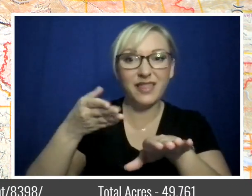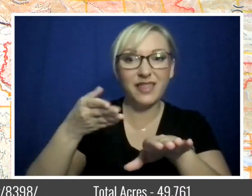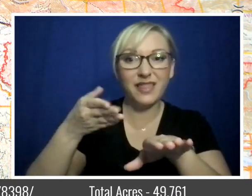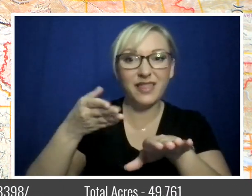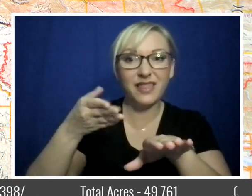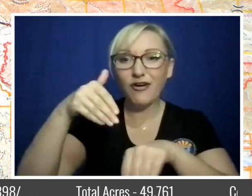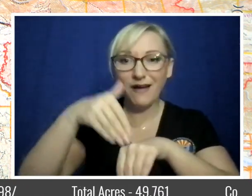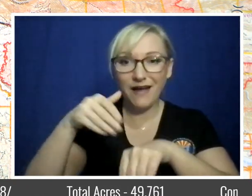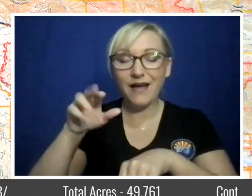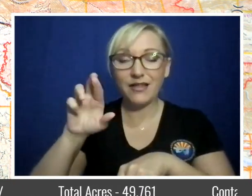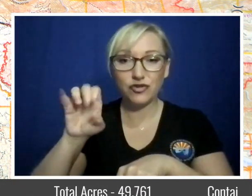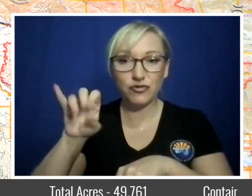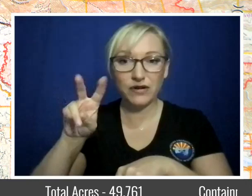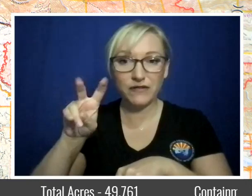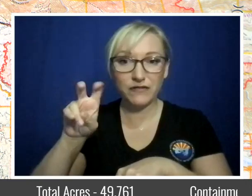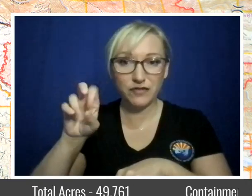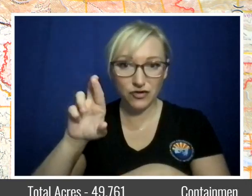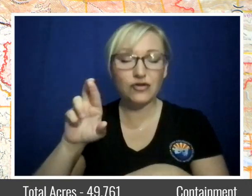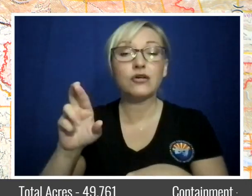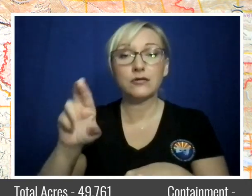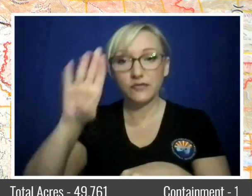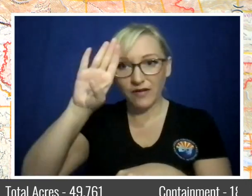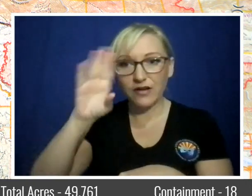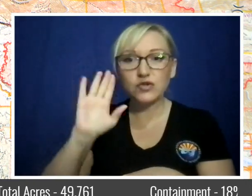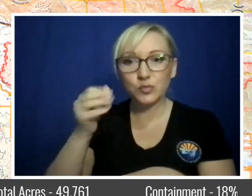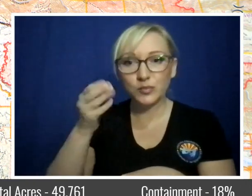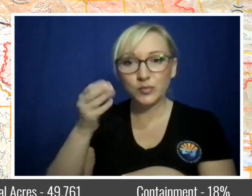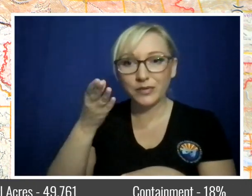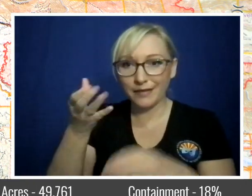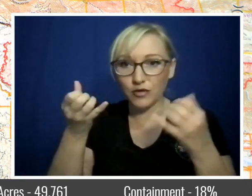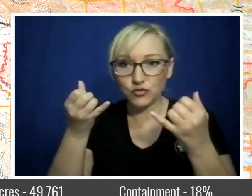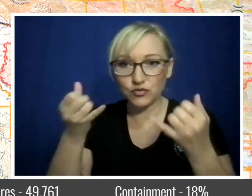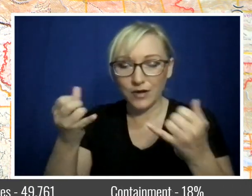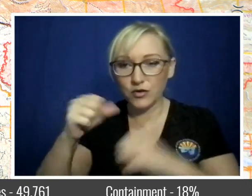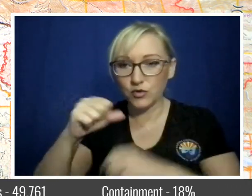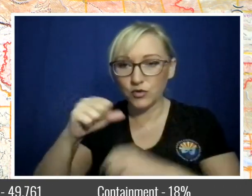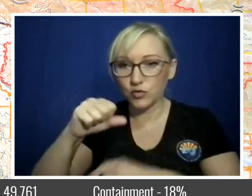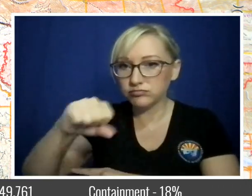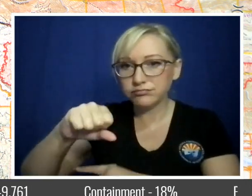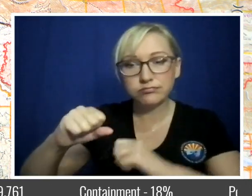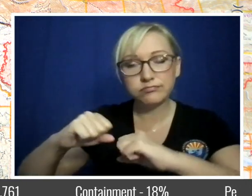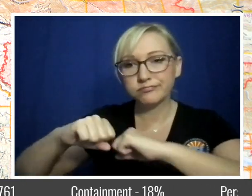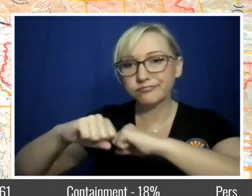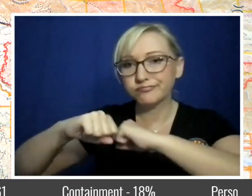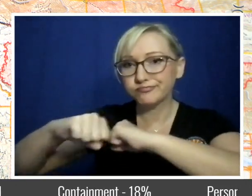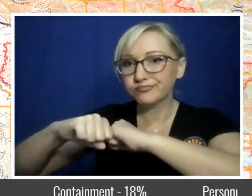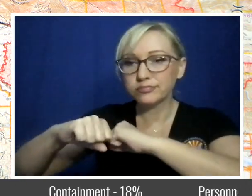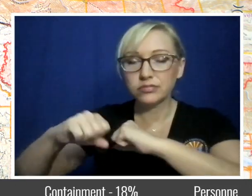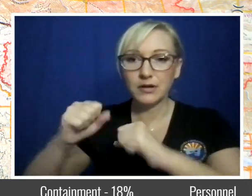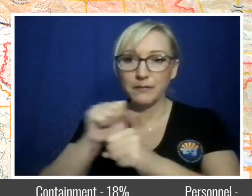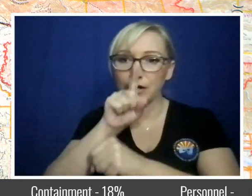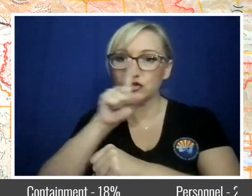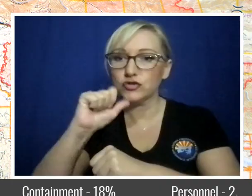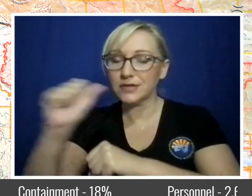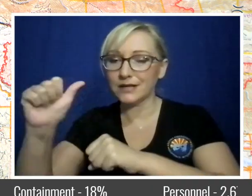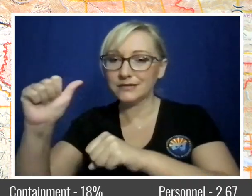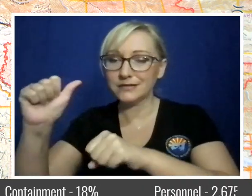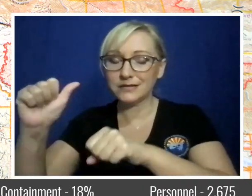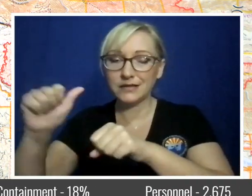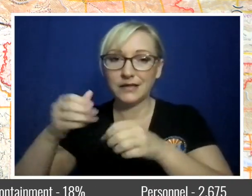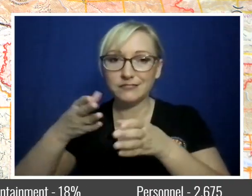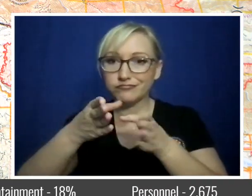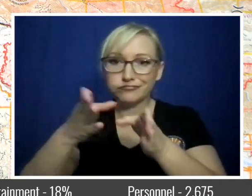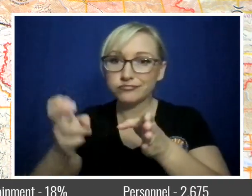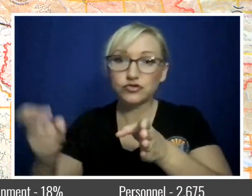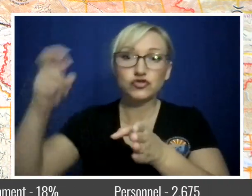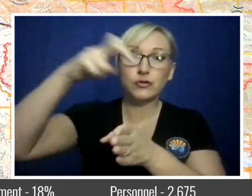crew in there today to hold the river, make sure there's no chance of it coming across the river, and that really is kind of the last puzzle piece that we have to put together on this west